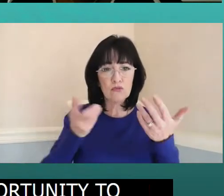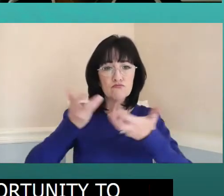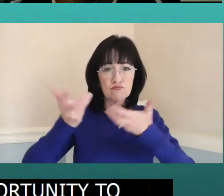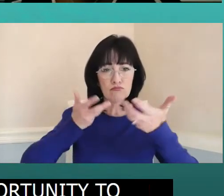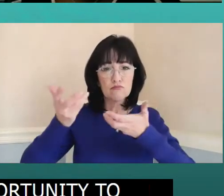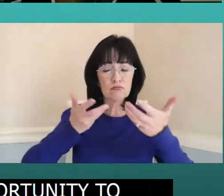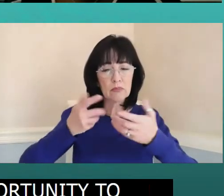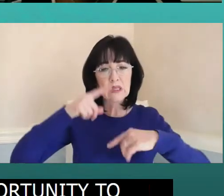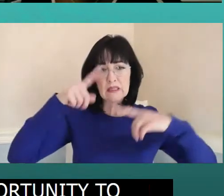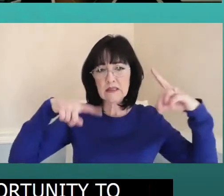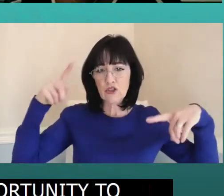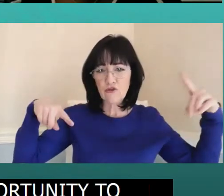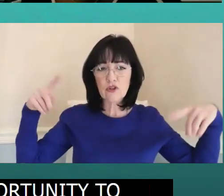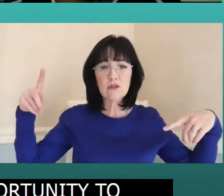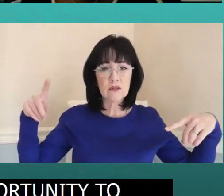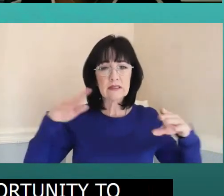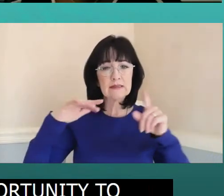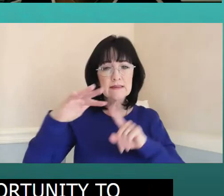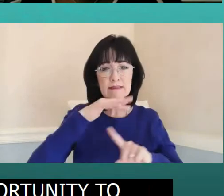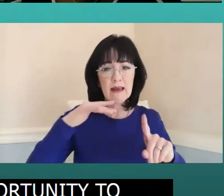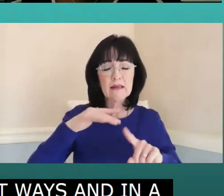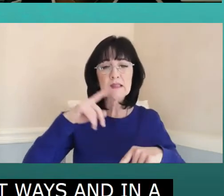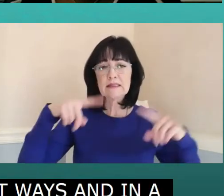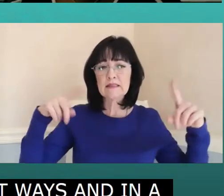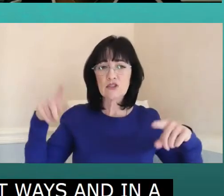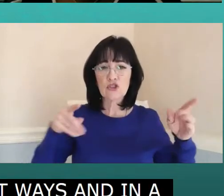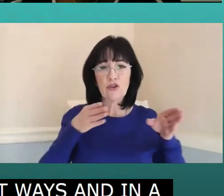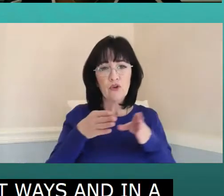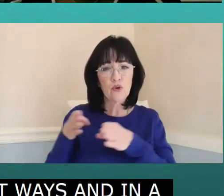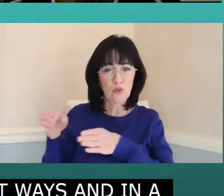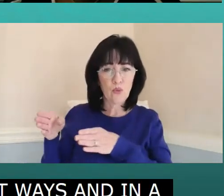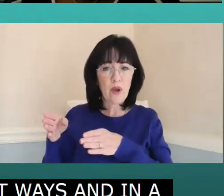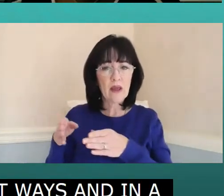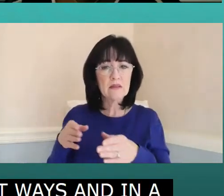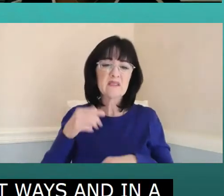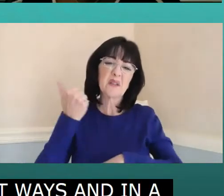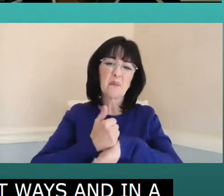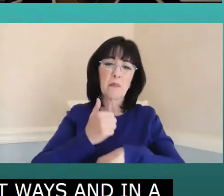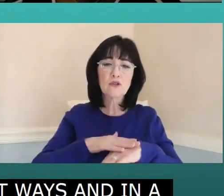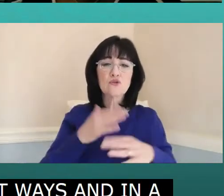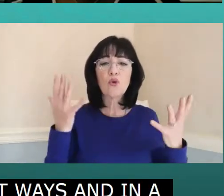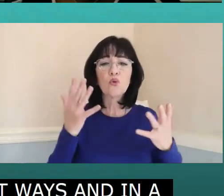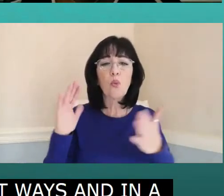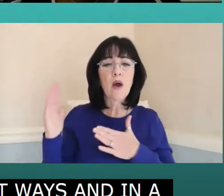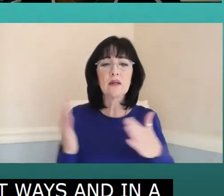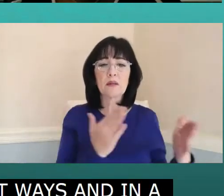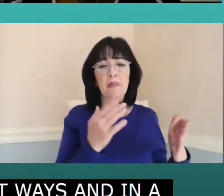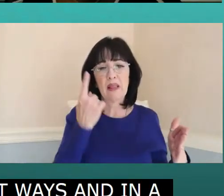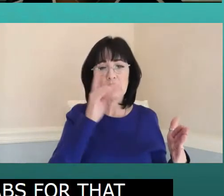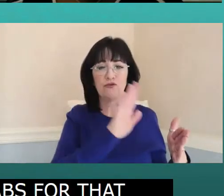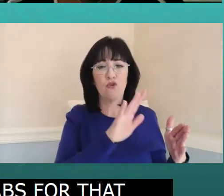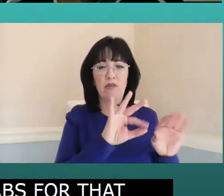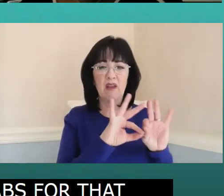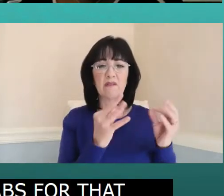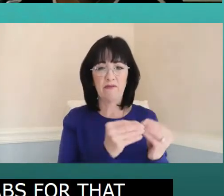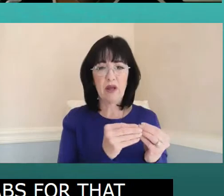variety of different settings based on the plans for that family, however that family sets up their plans for the